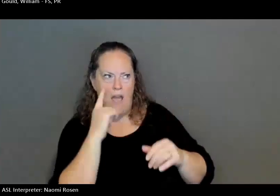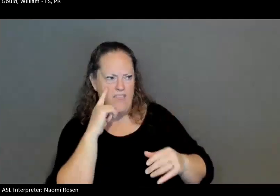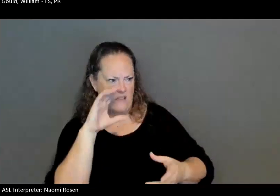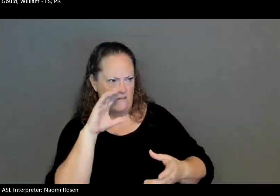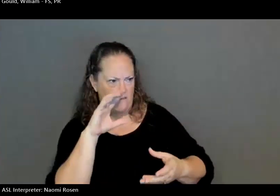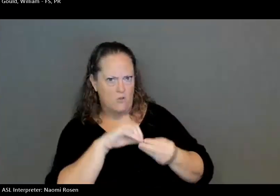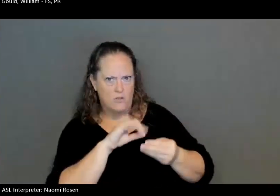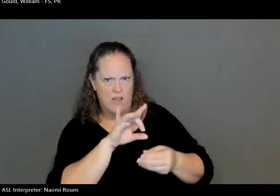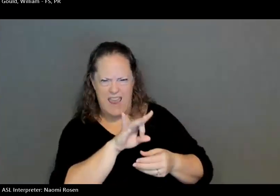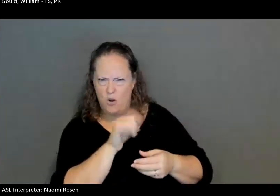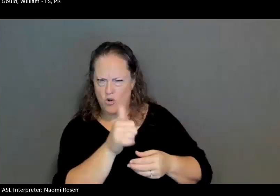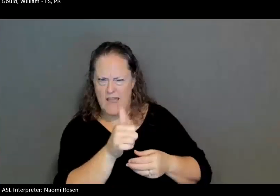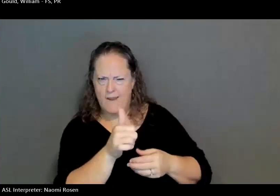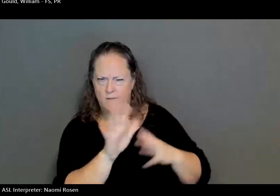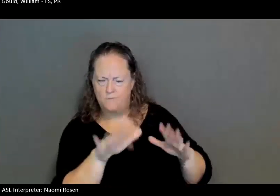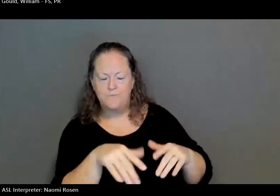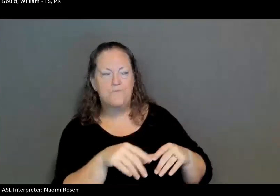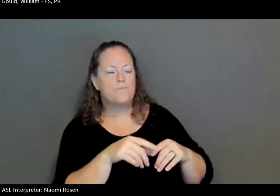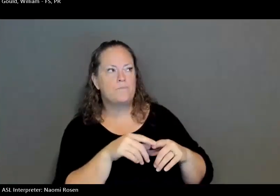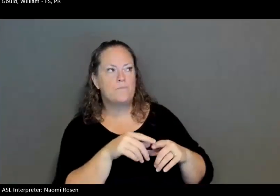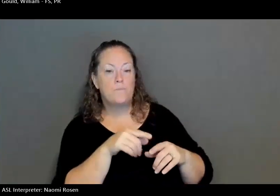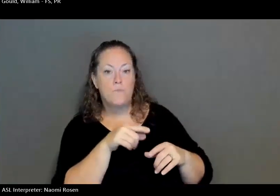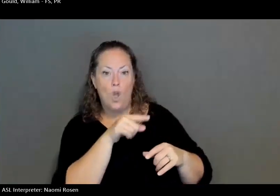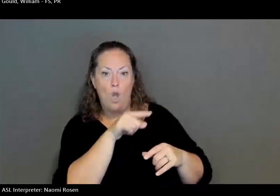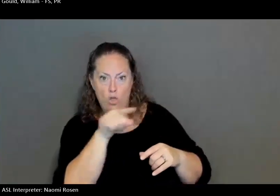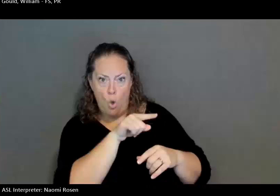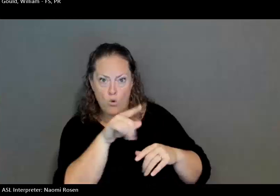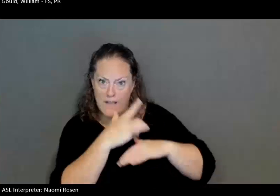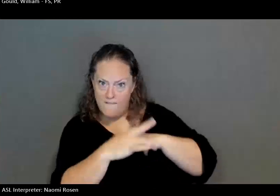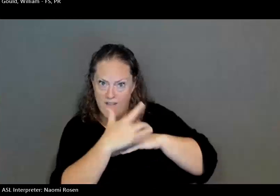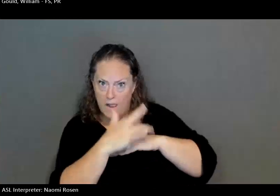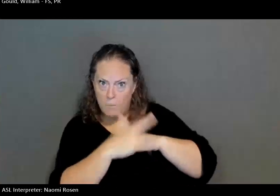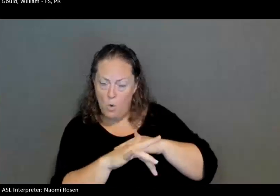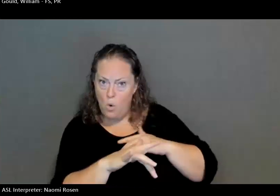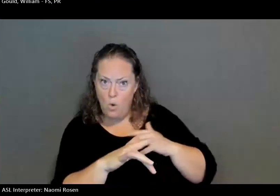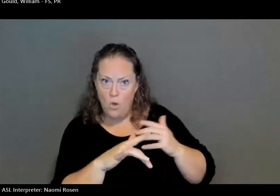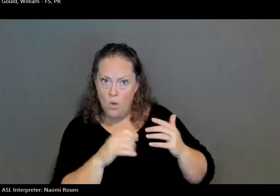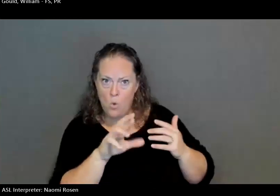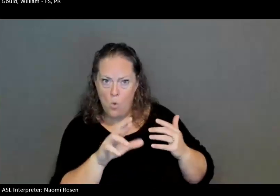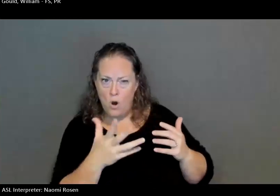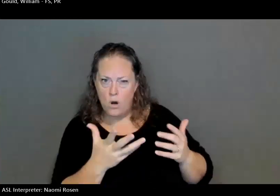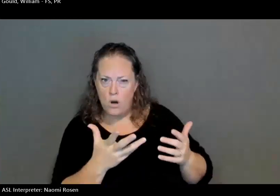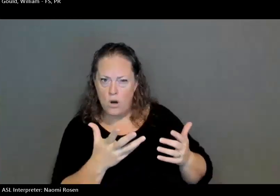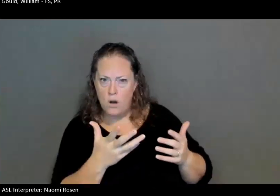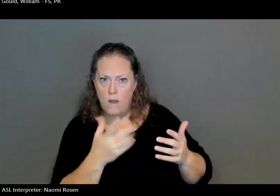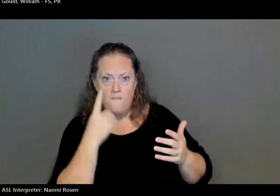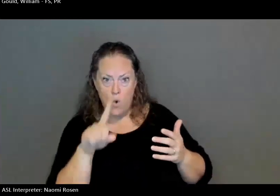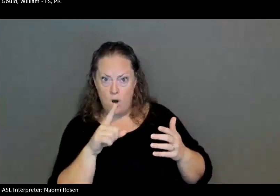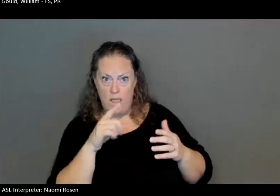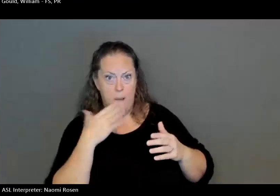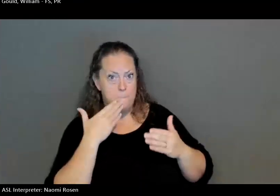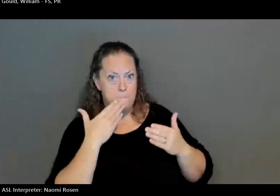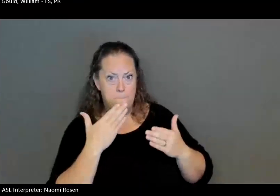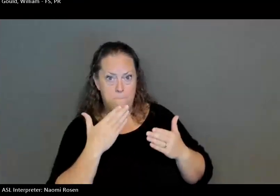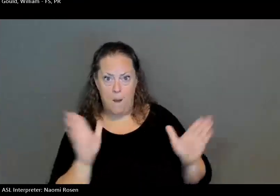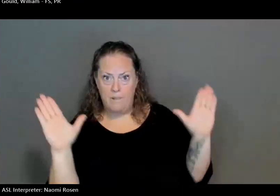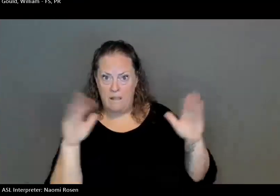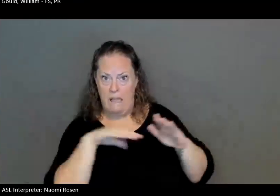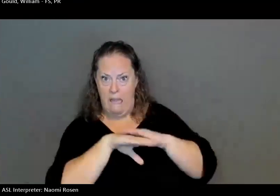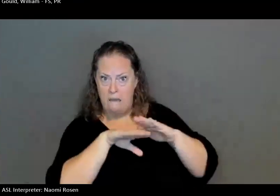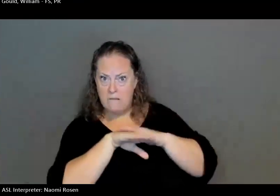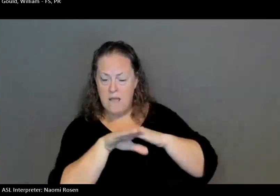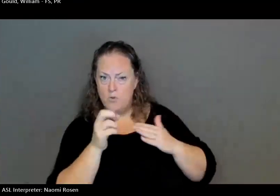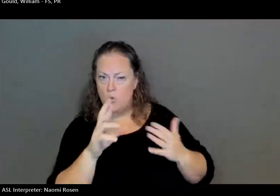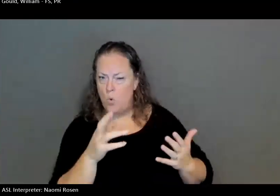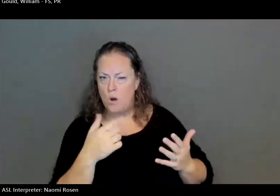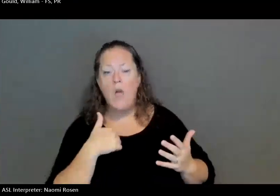them or so. Are these available for public access, or because I